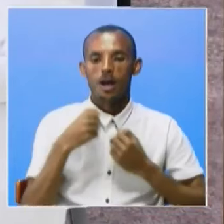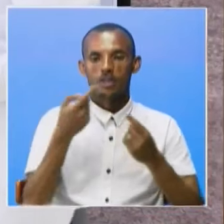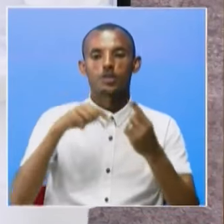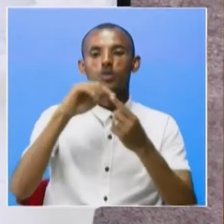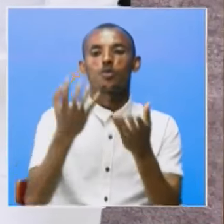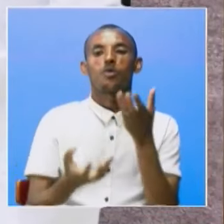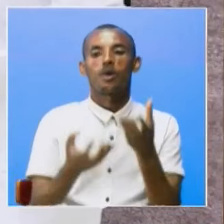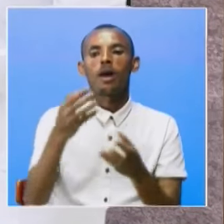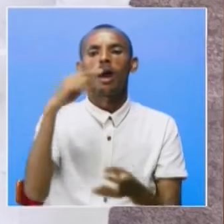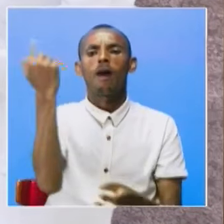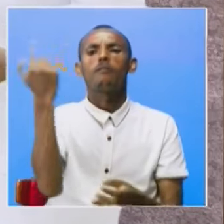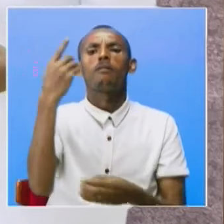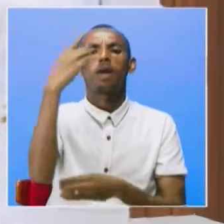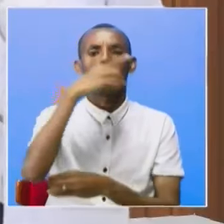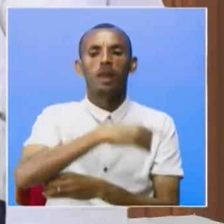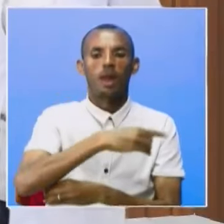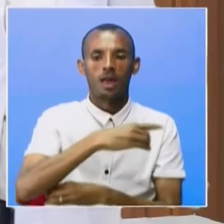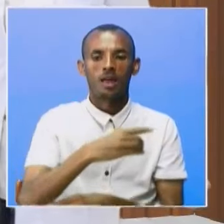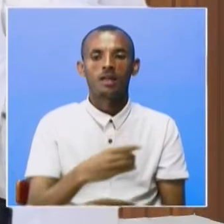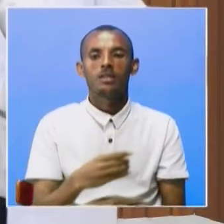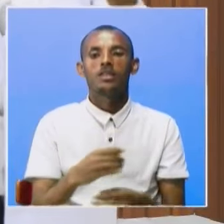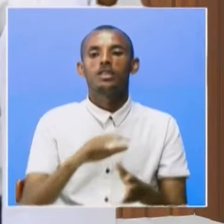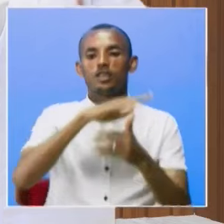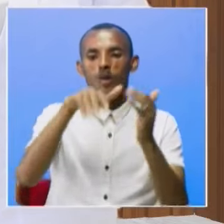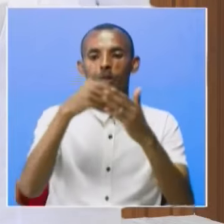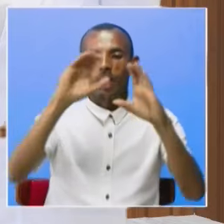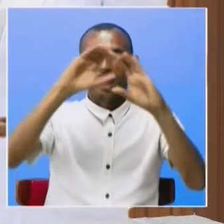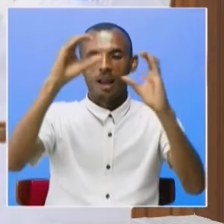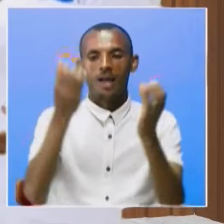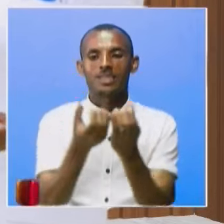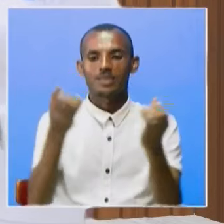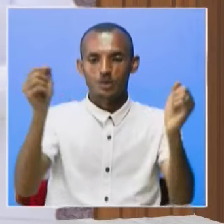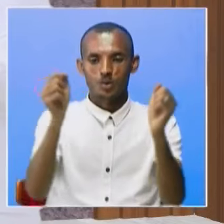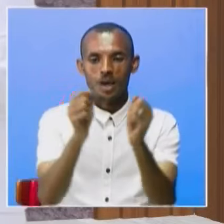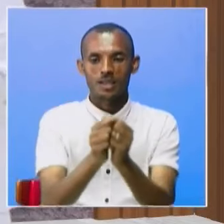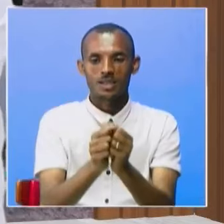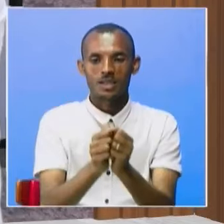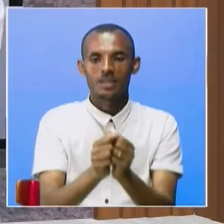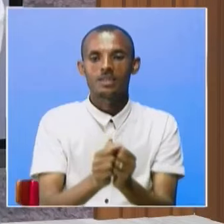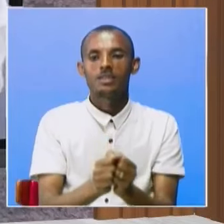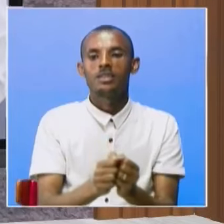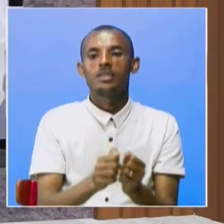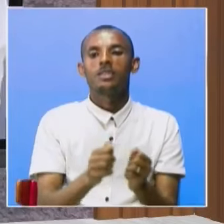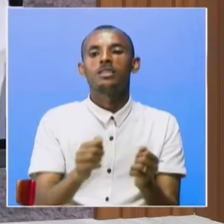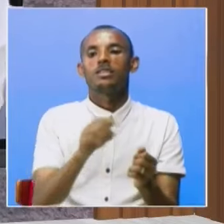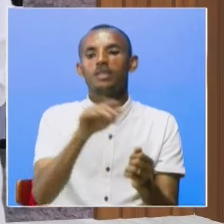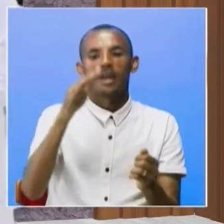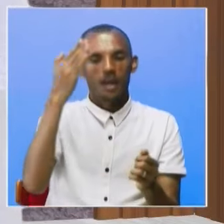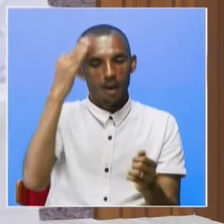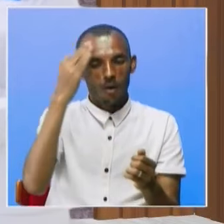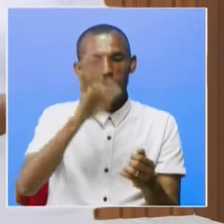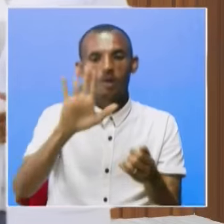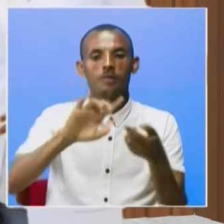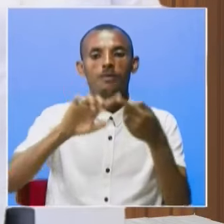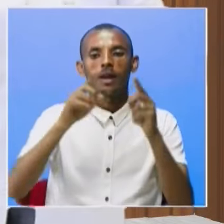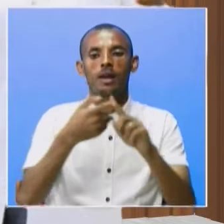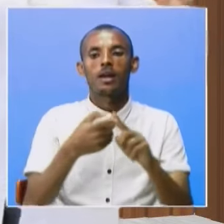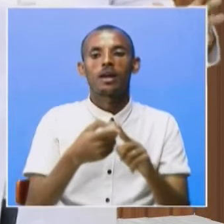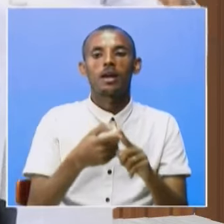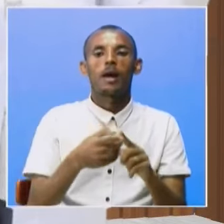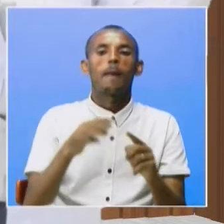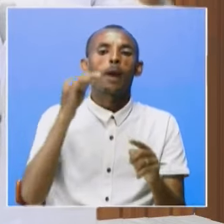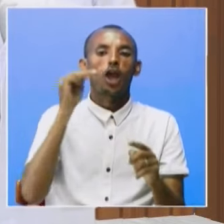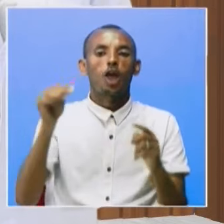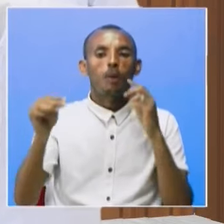every day? Right? Then the whole class together, since they know they are friends, they said what? They said, Mary,